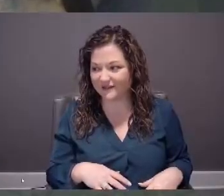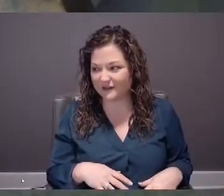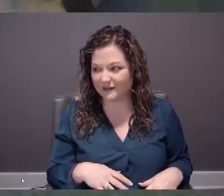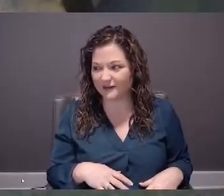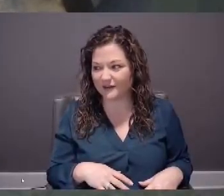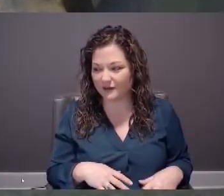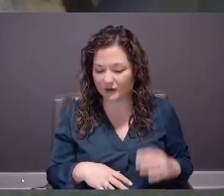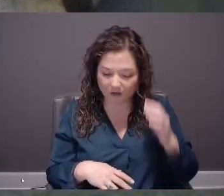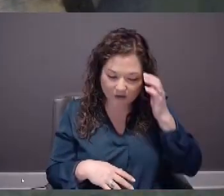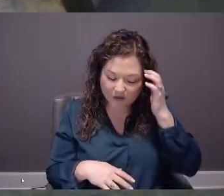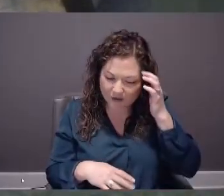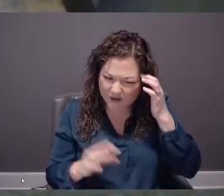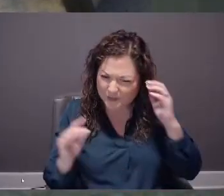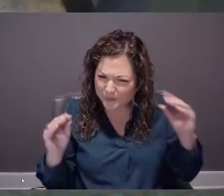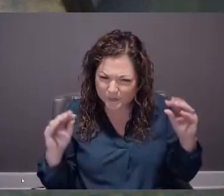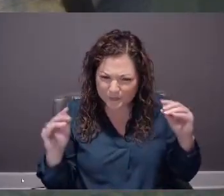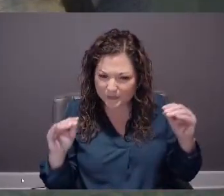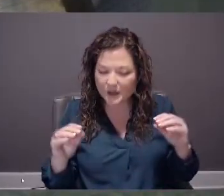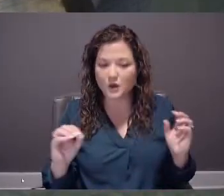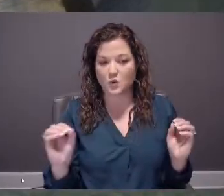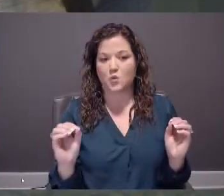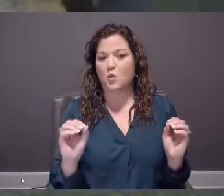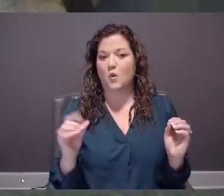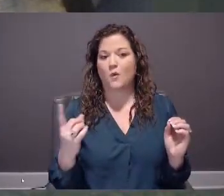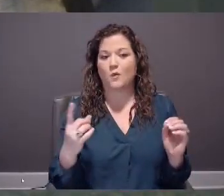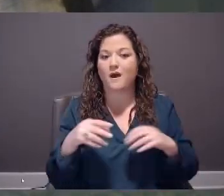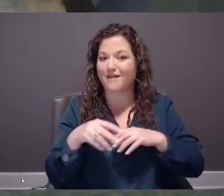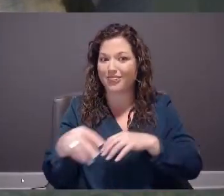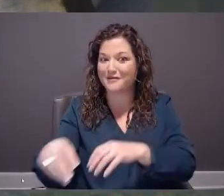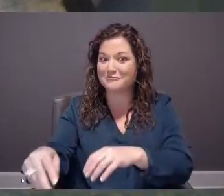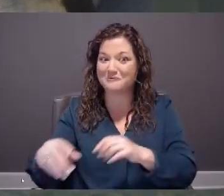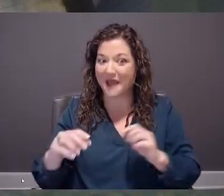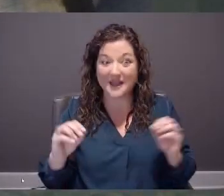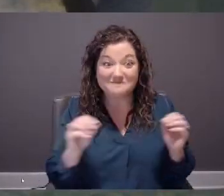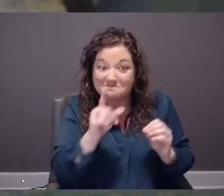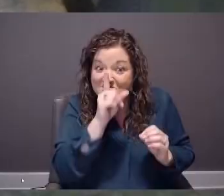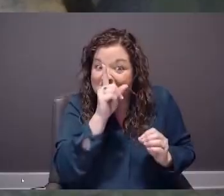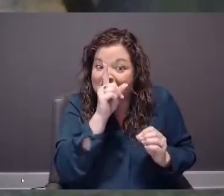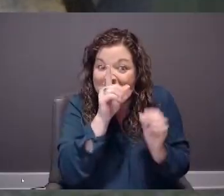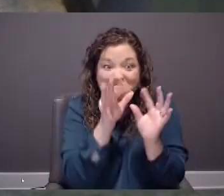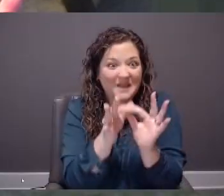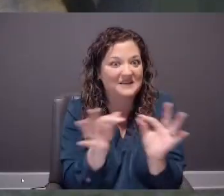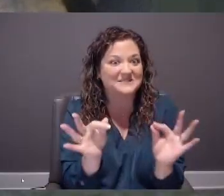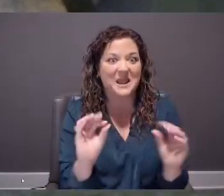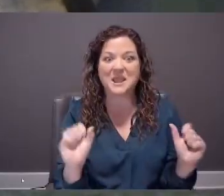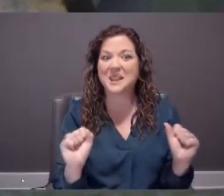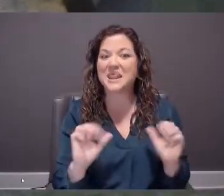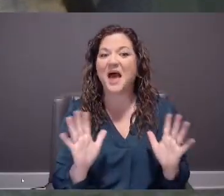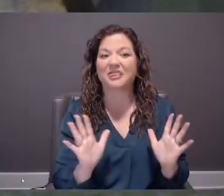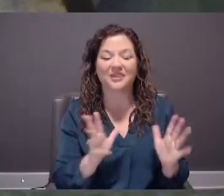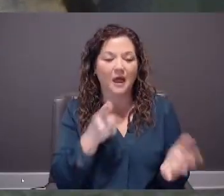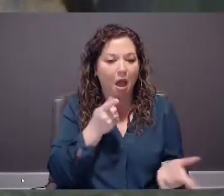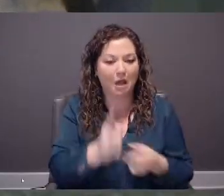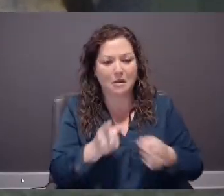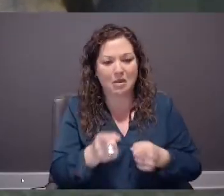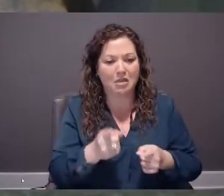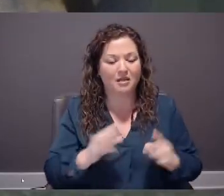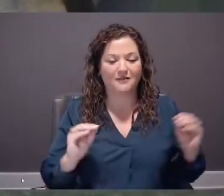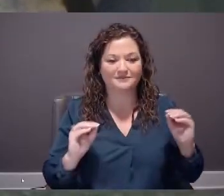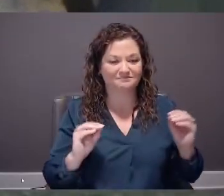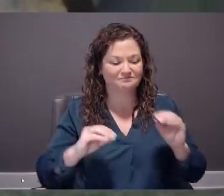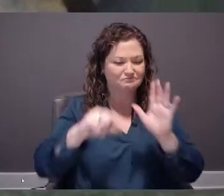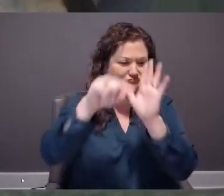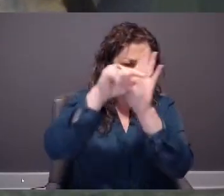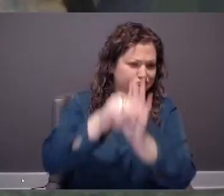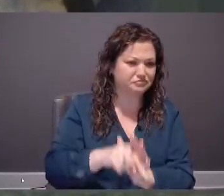no one on the parade route said anything, you know, offensive to him or negative to